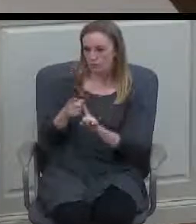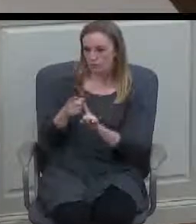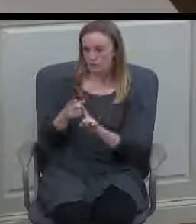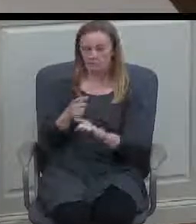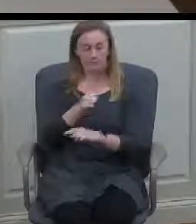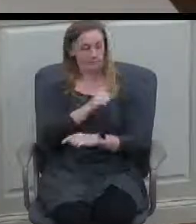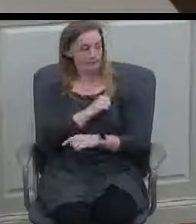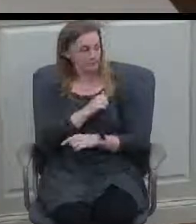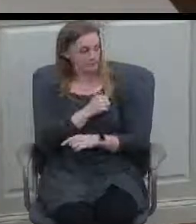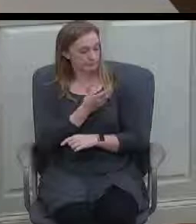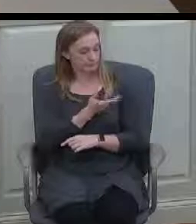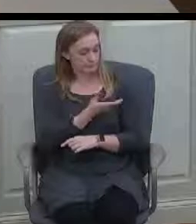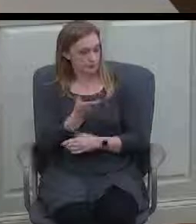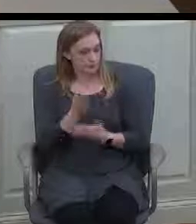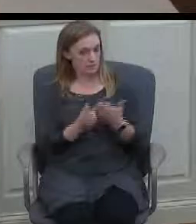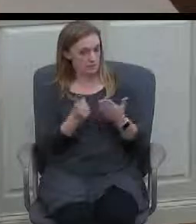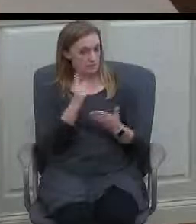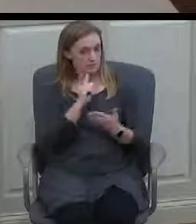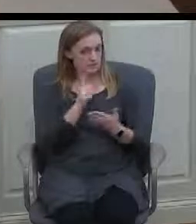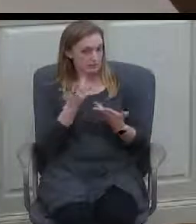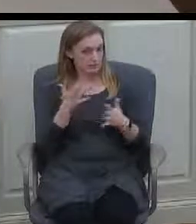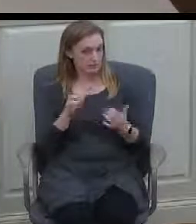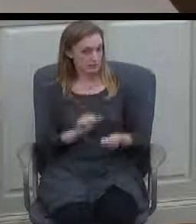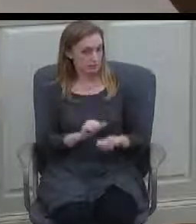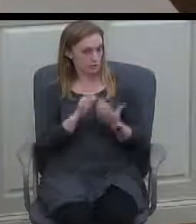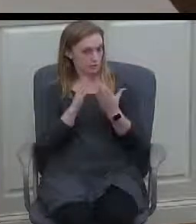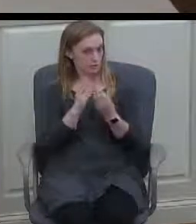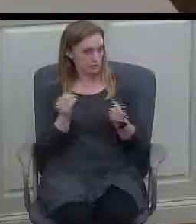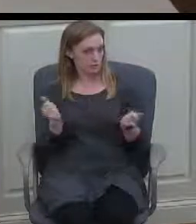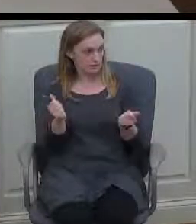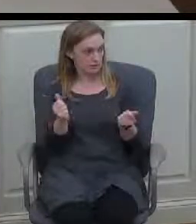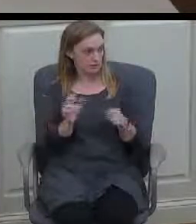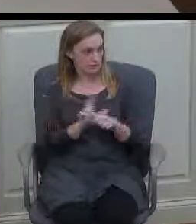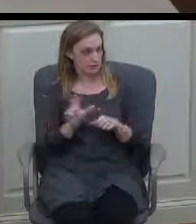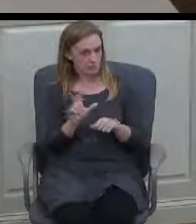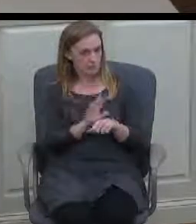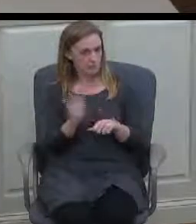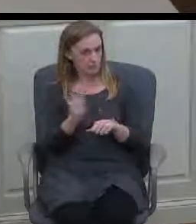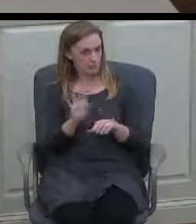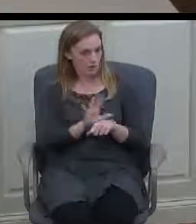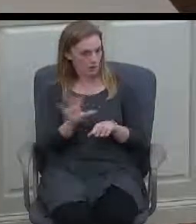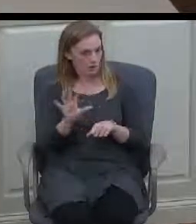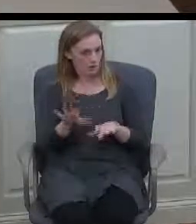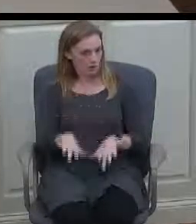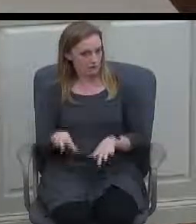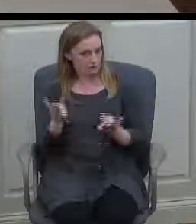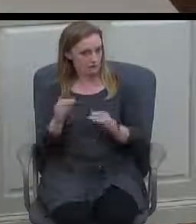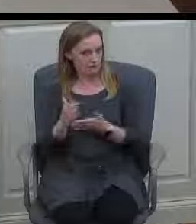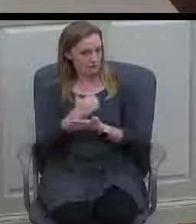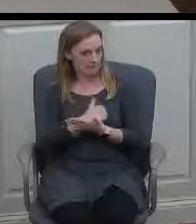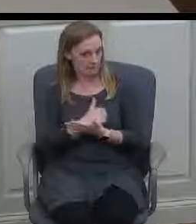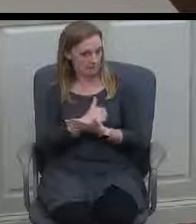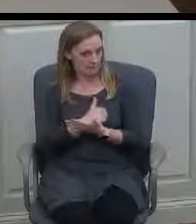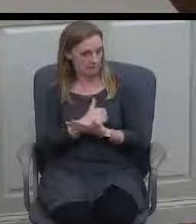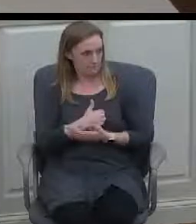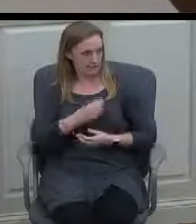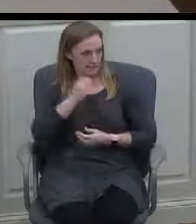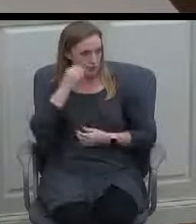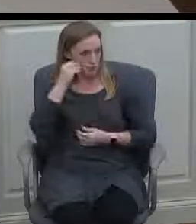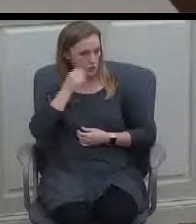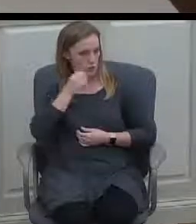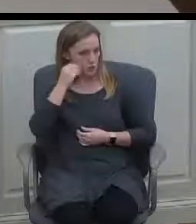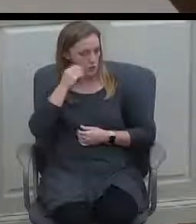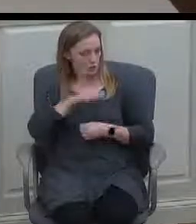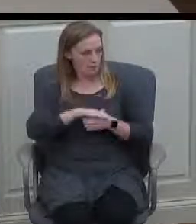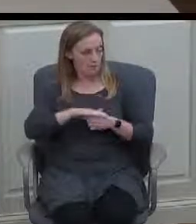been, someone's been addressing the 3 o'clock, 4 o'clock, 5 o'clock pickup in residential areas. Well,